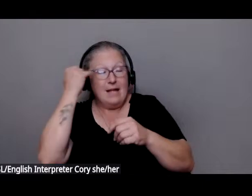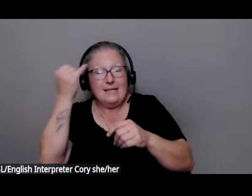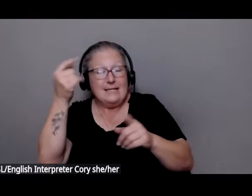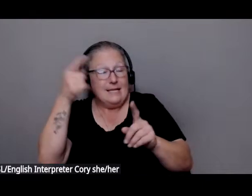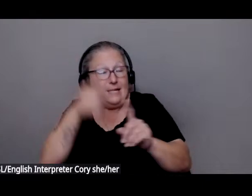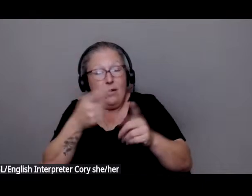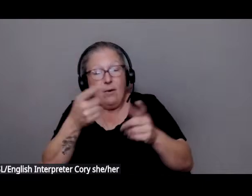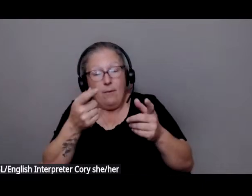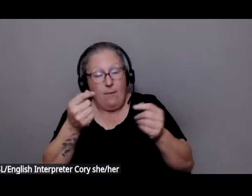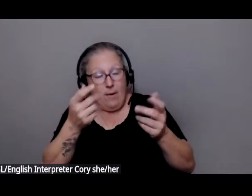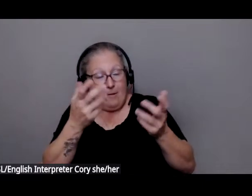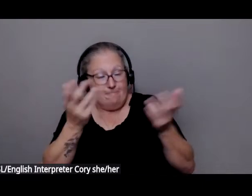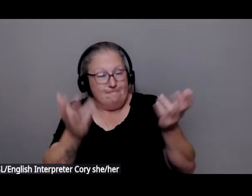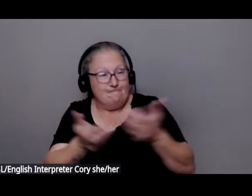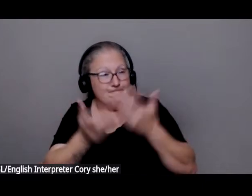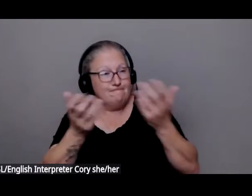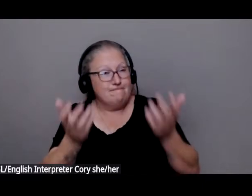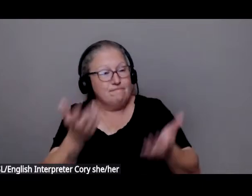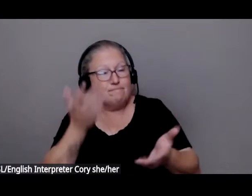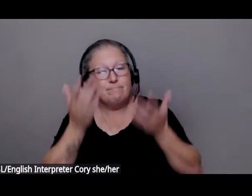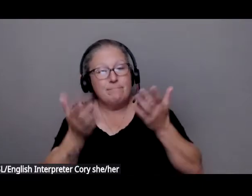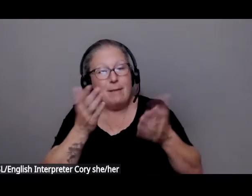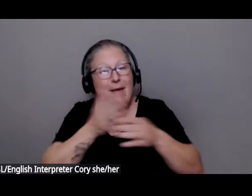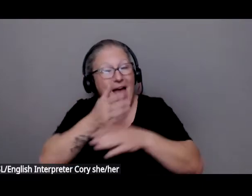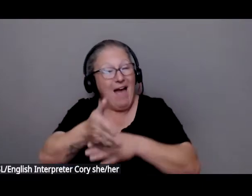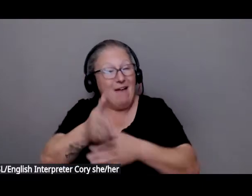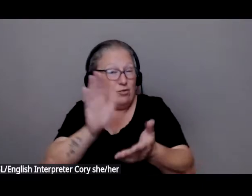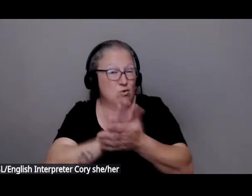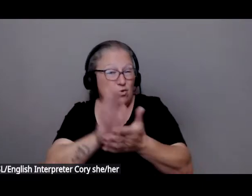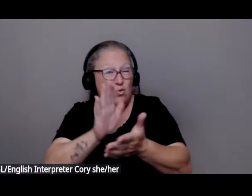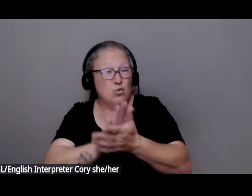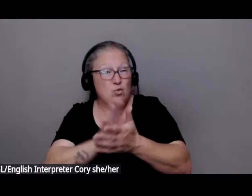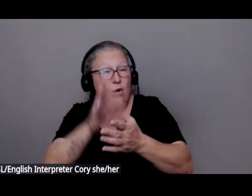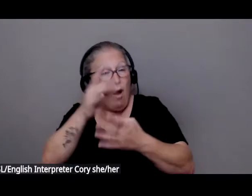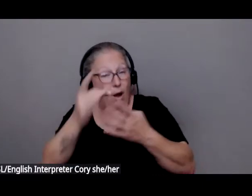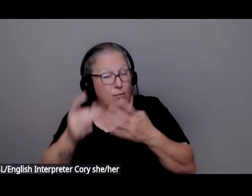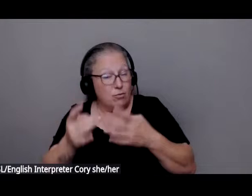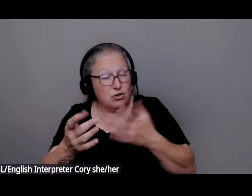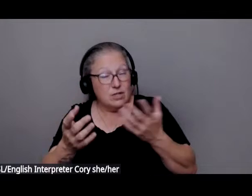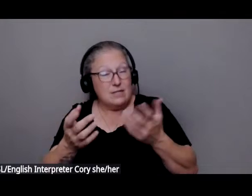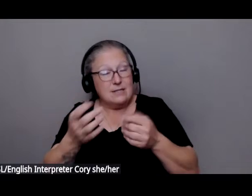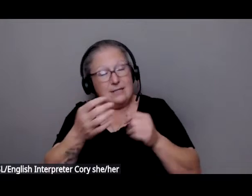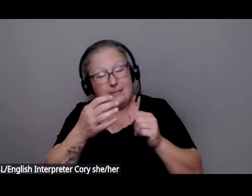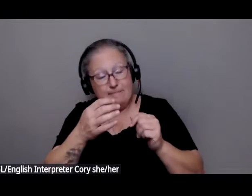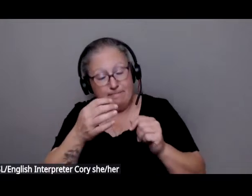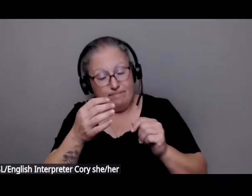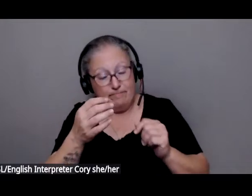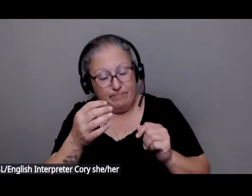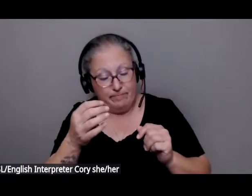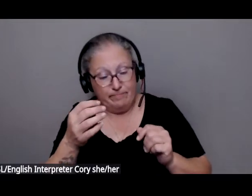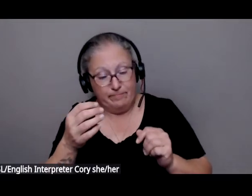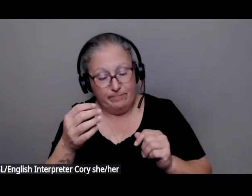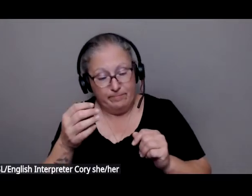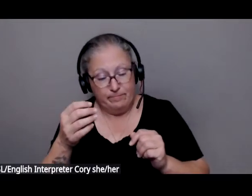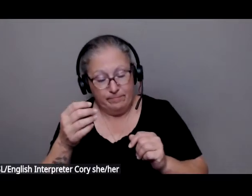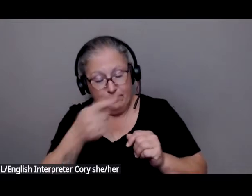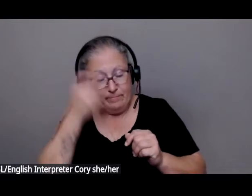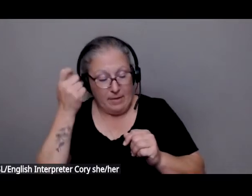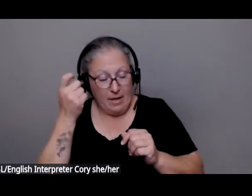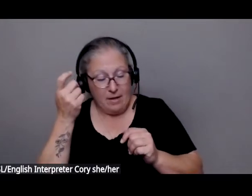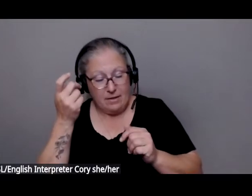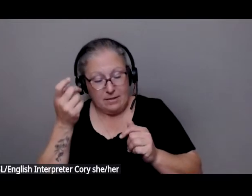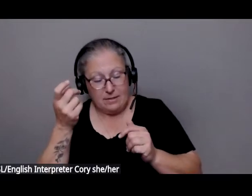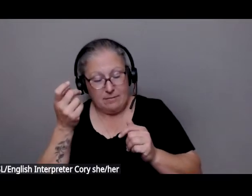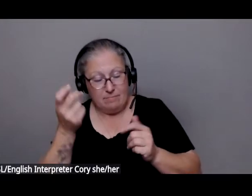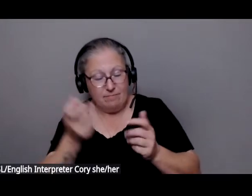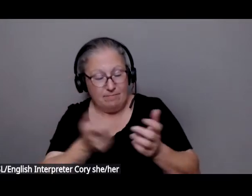of maybe having some after school options at the sites, because